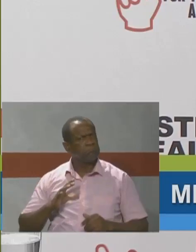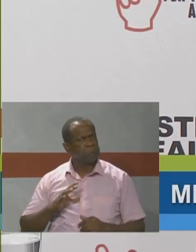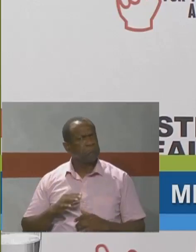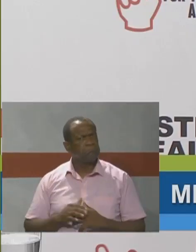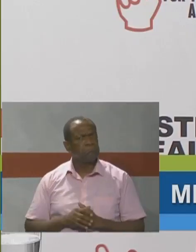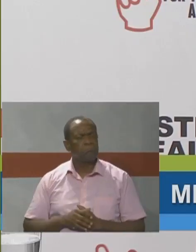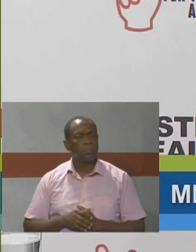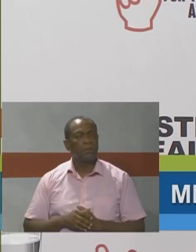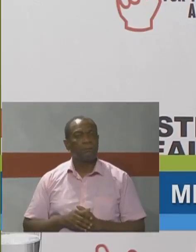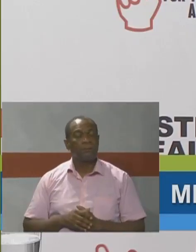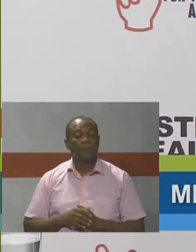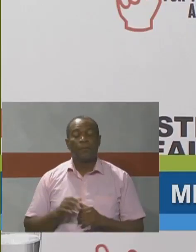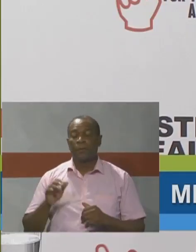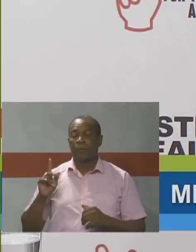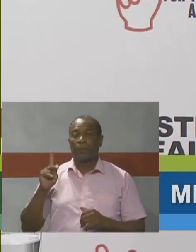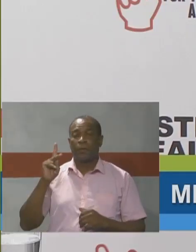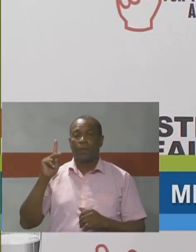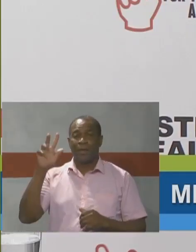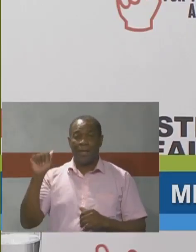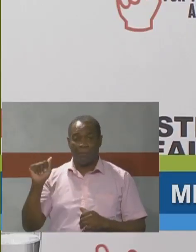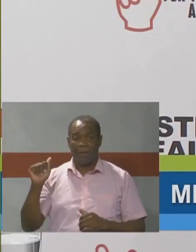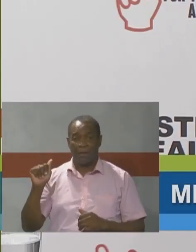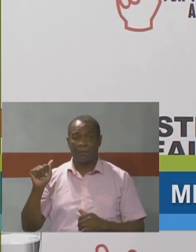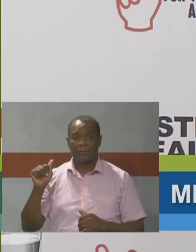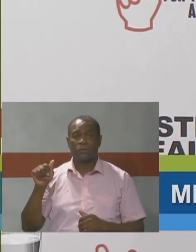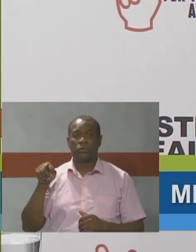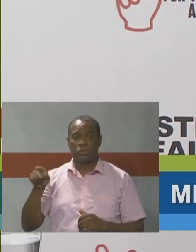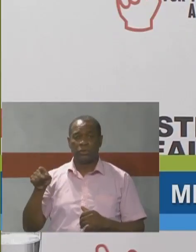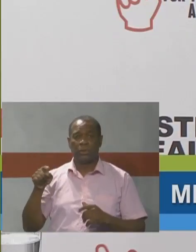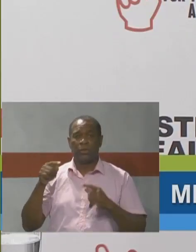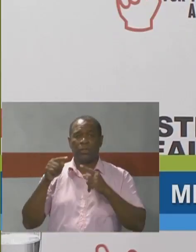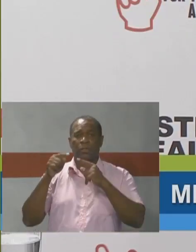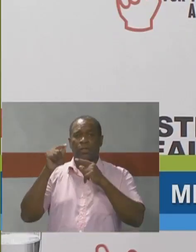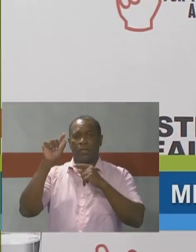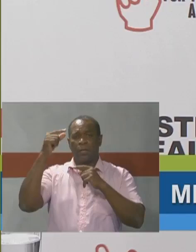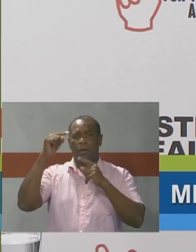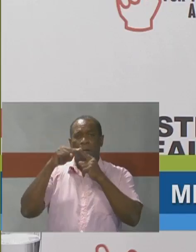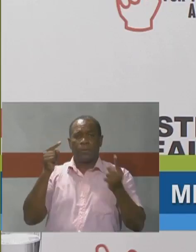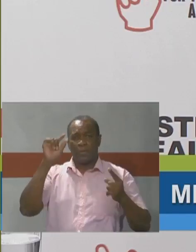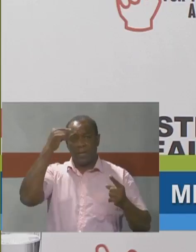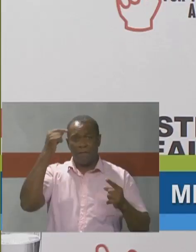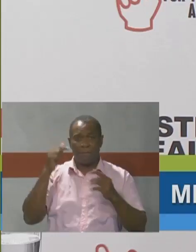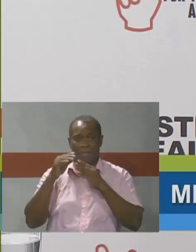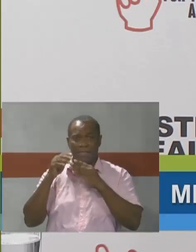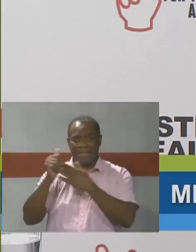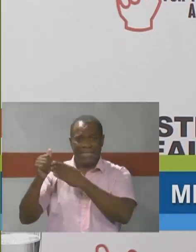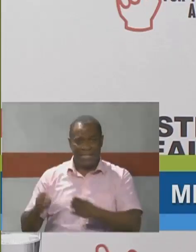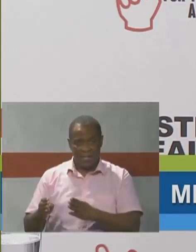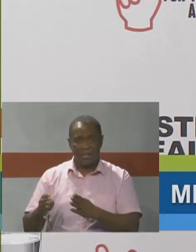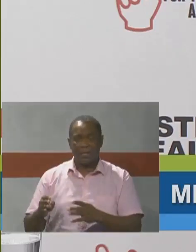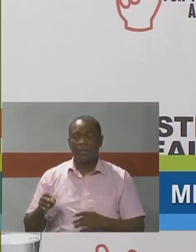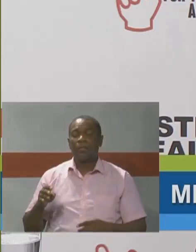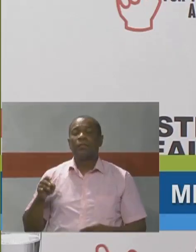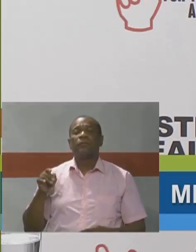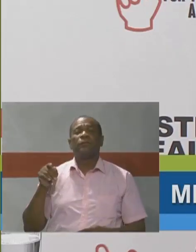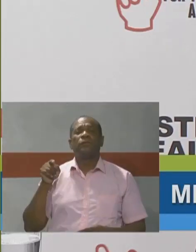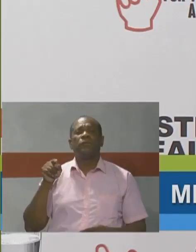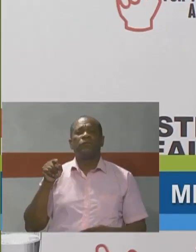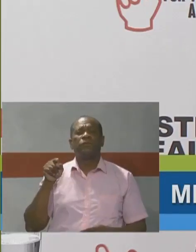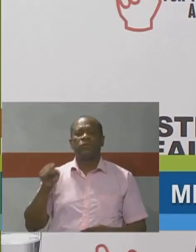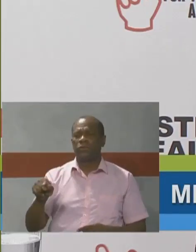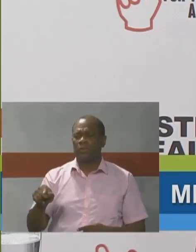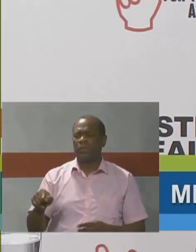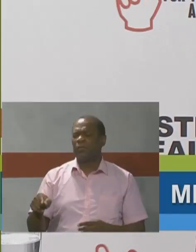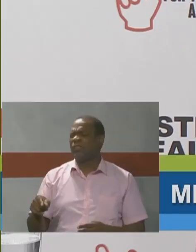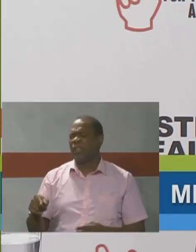Opposition leader Kamla Prasad-Bissessar has dismissed the recently announced review of COVID-19 care as a pappy show. So